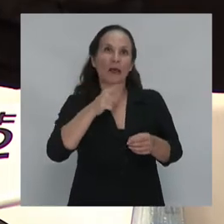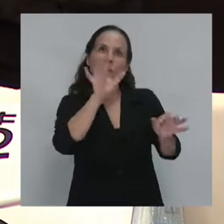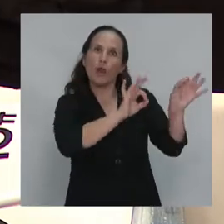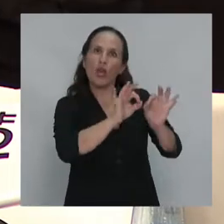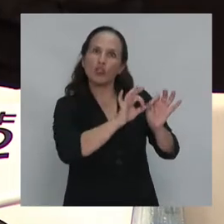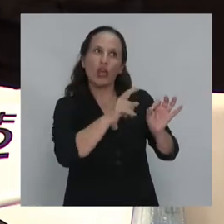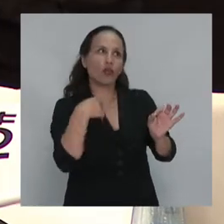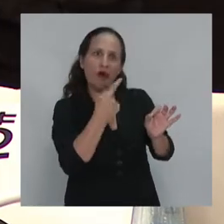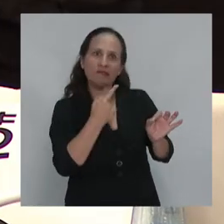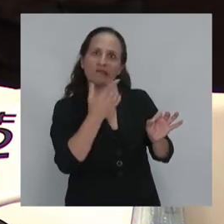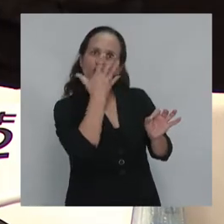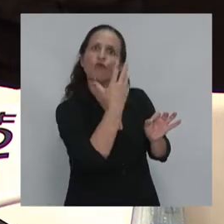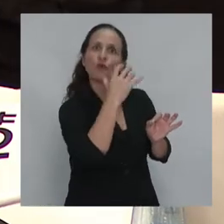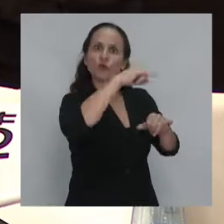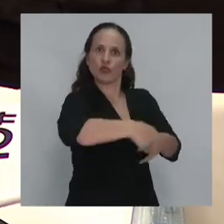announcing it you have to get their